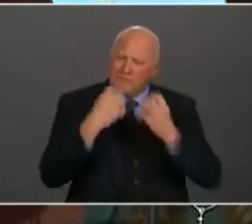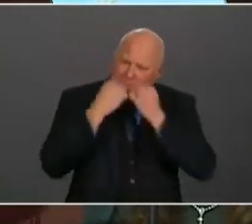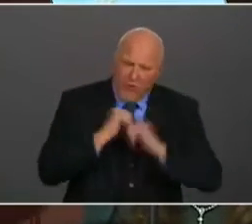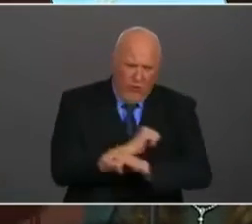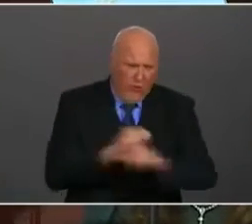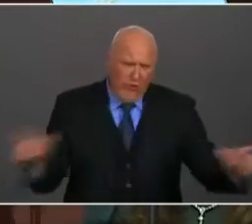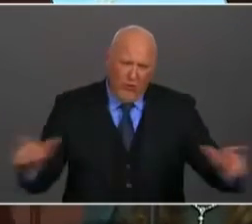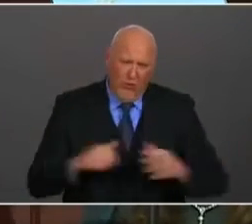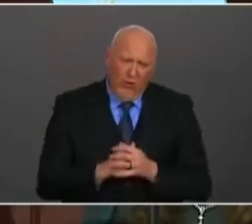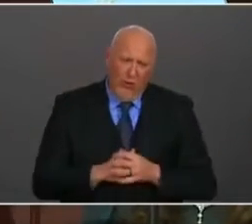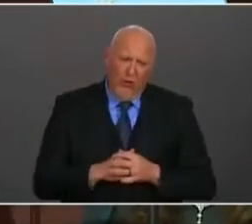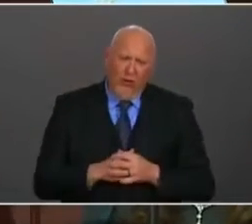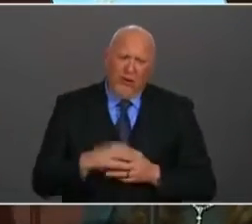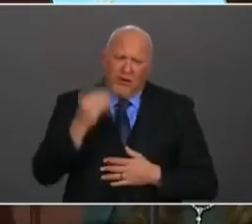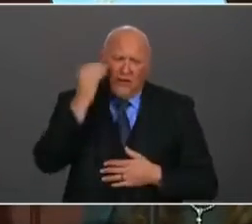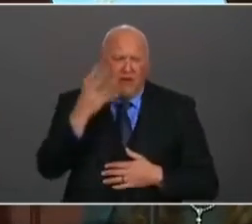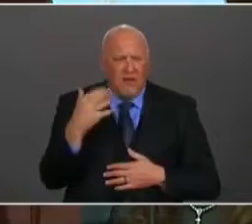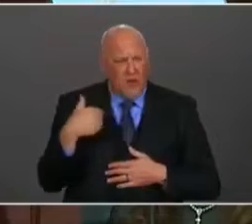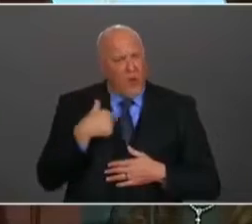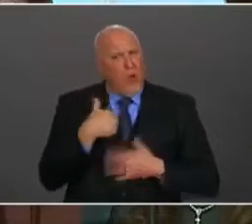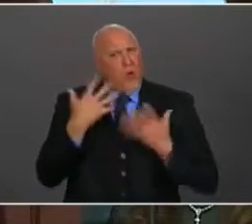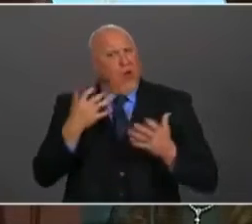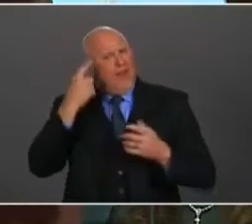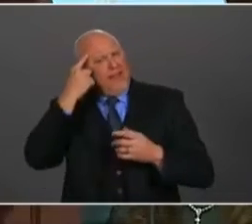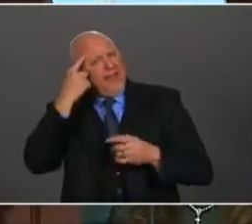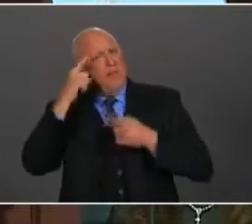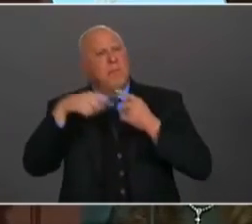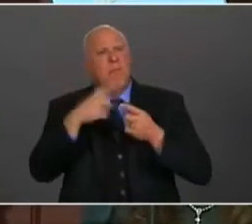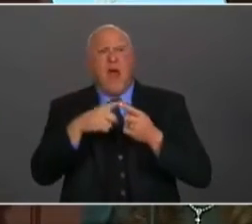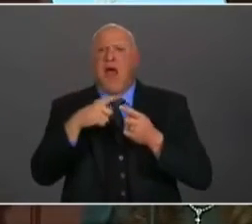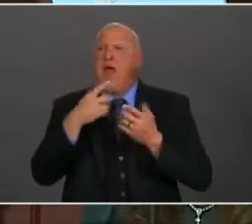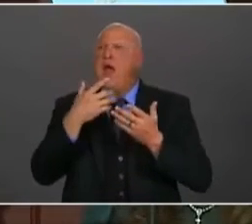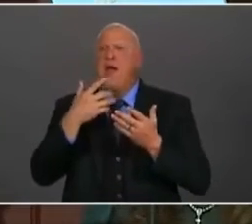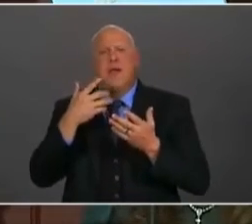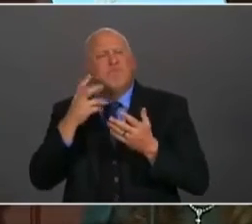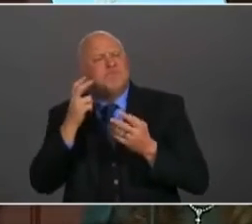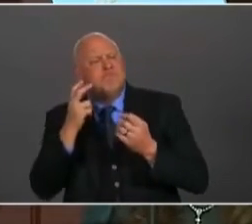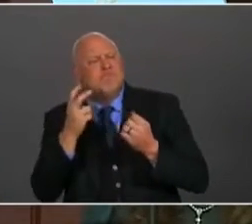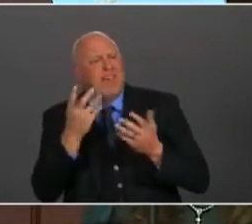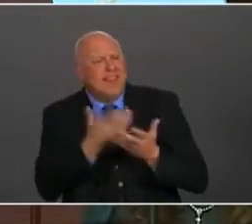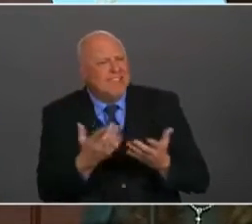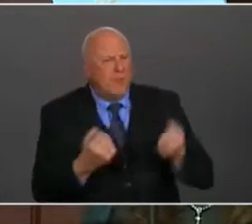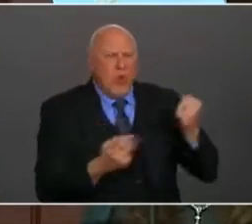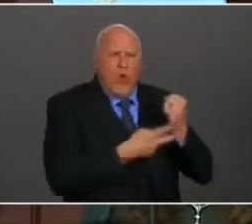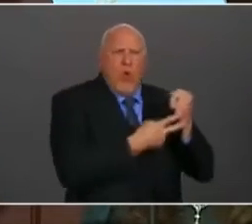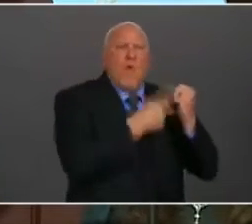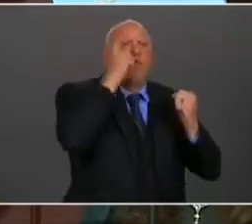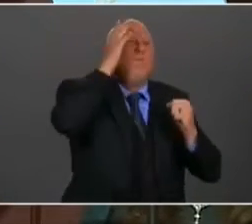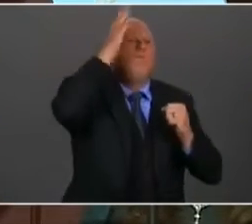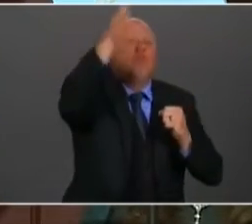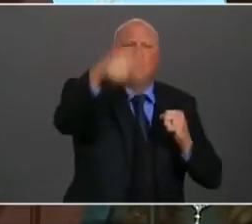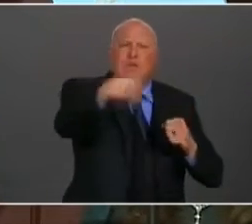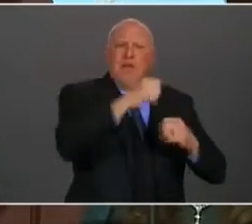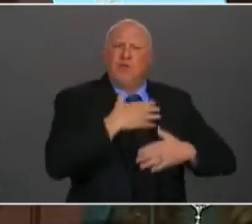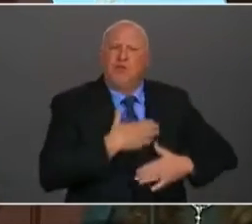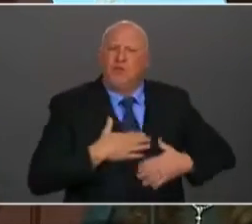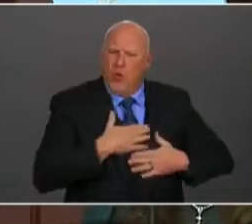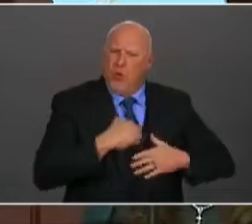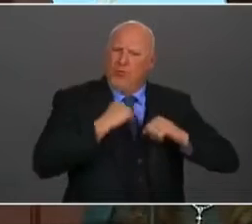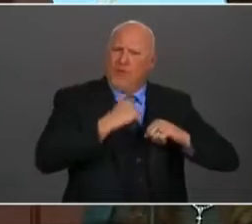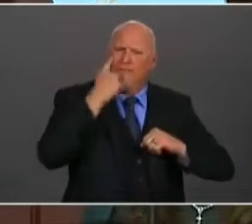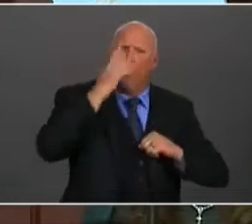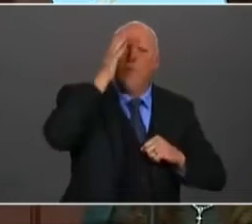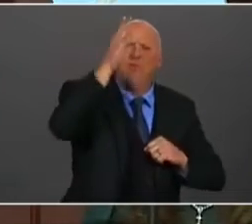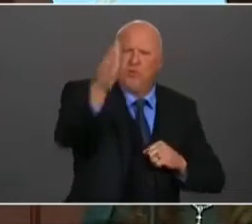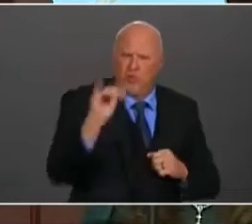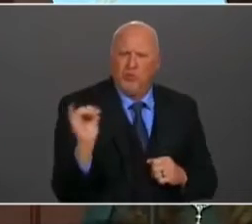of community while holding individual freedoms as sacred. We protect our unborn and support our